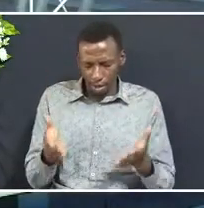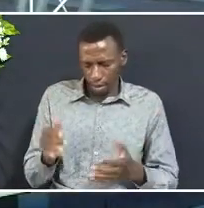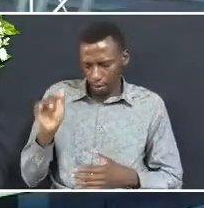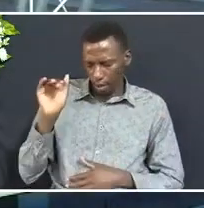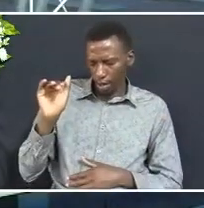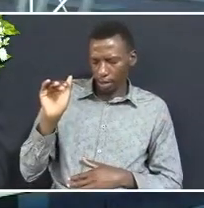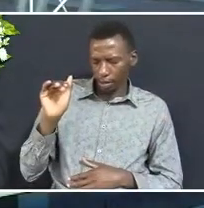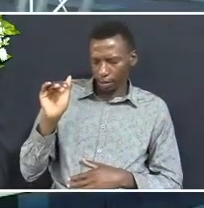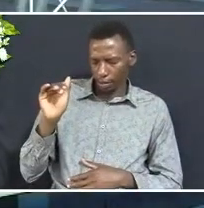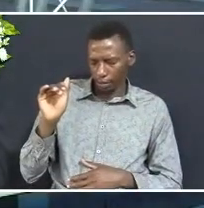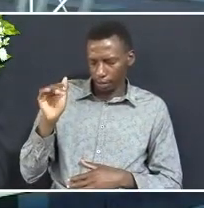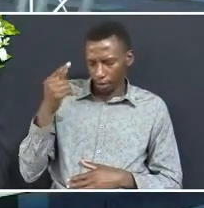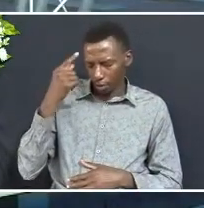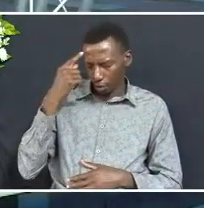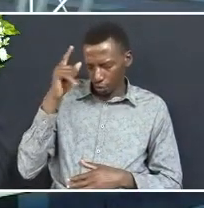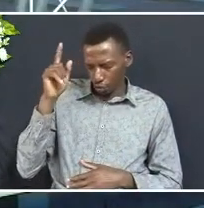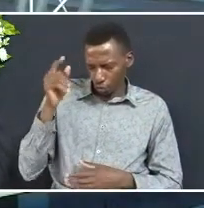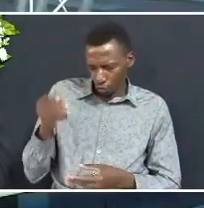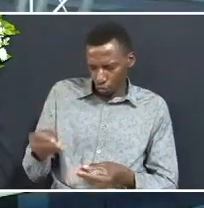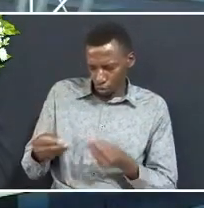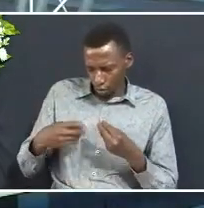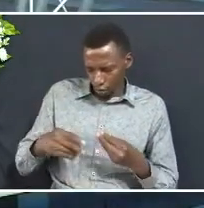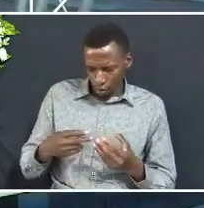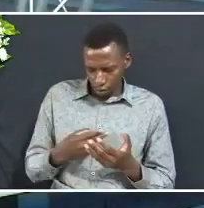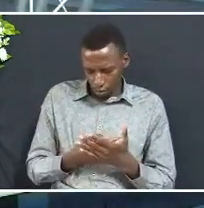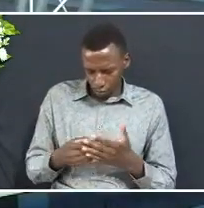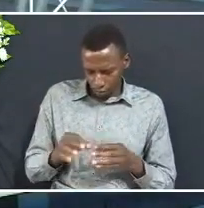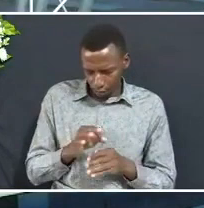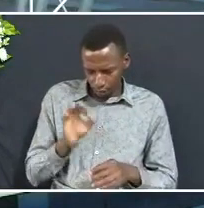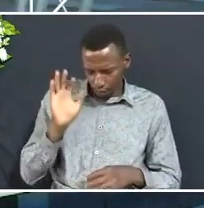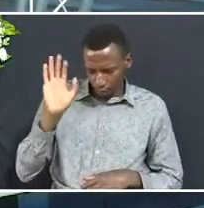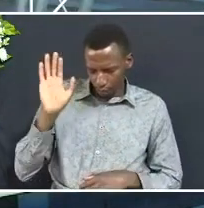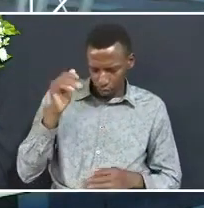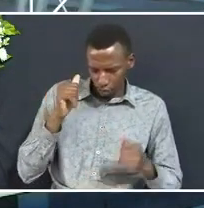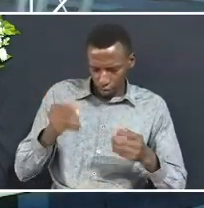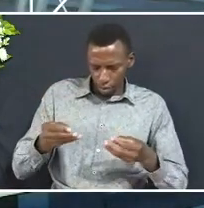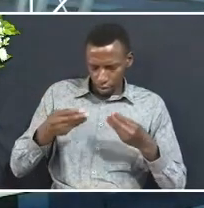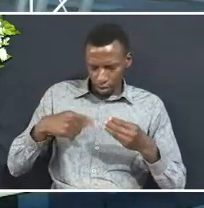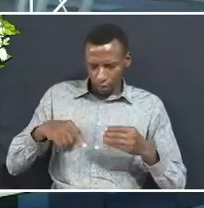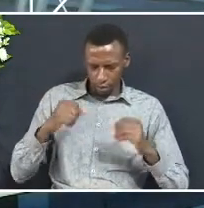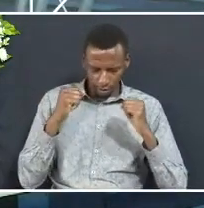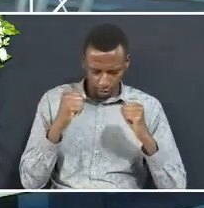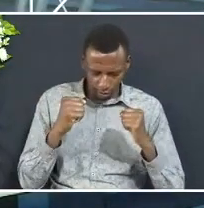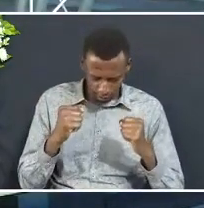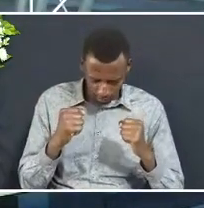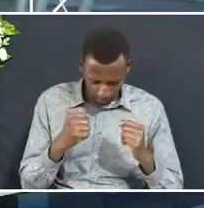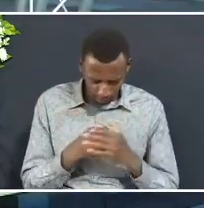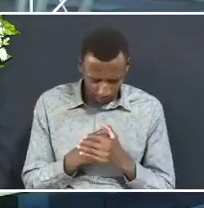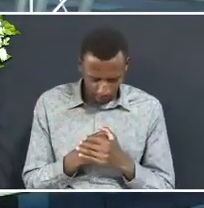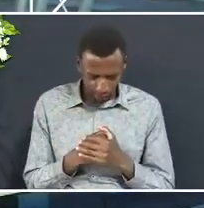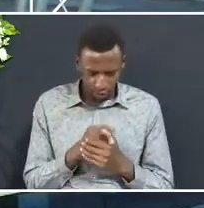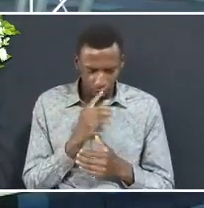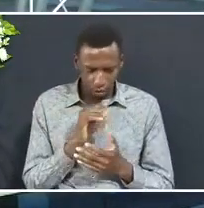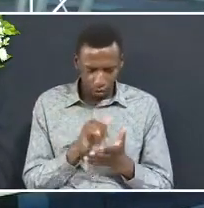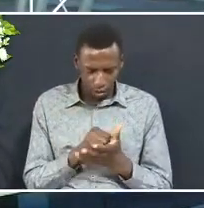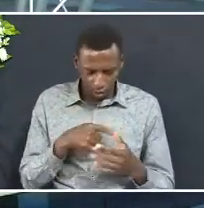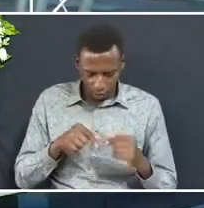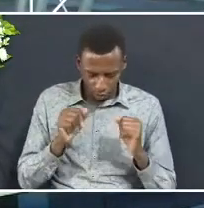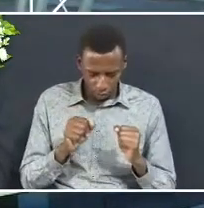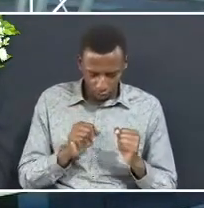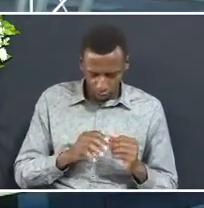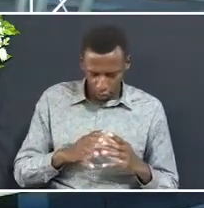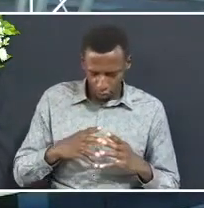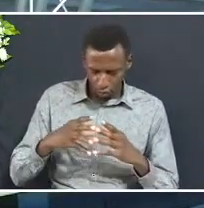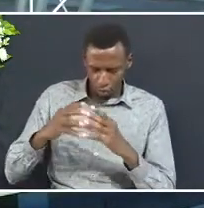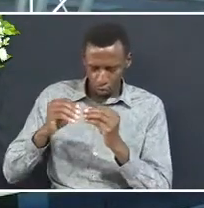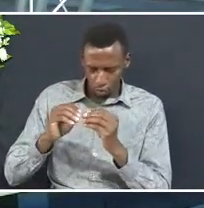your divine intervention that you give us the Holy Spirit that will strengthen us and rekindle us, Father, so that we can go back to